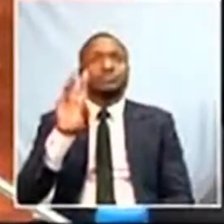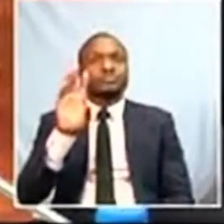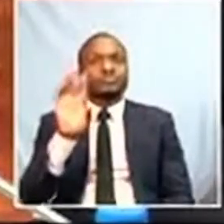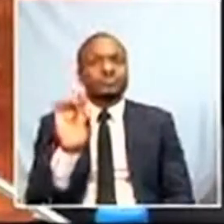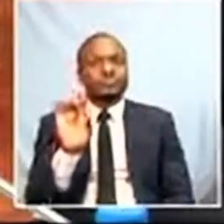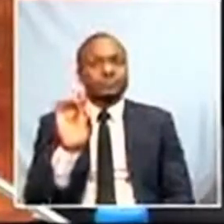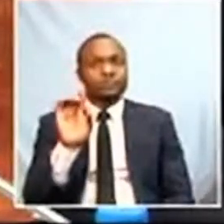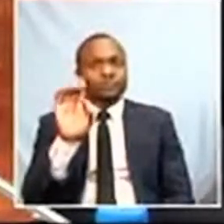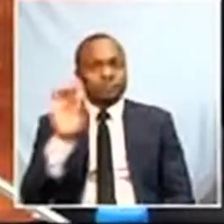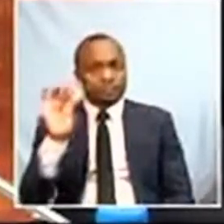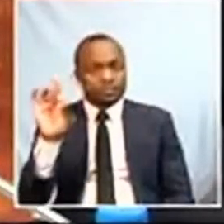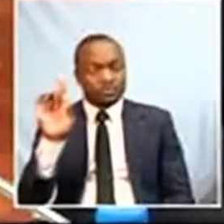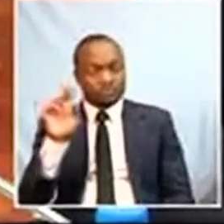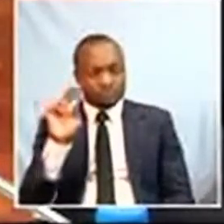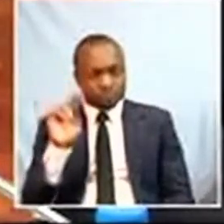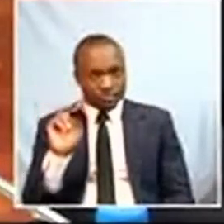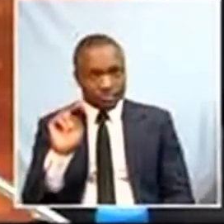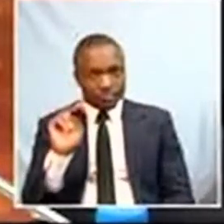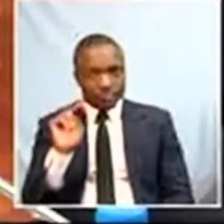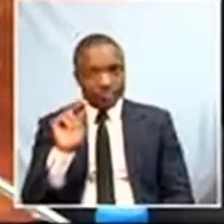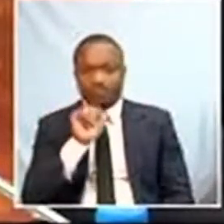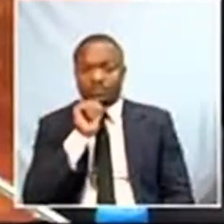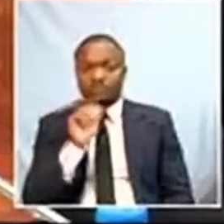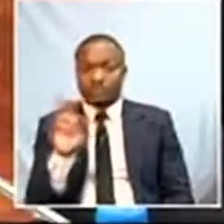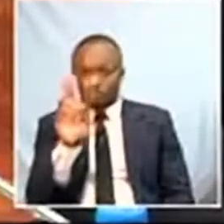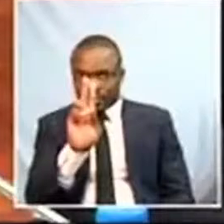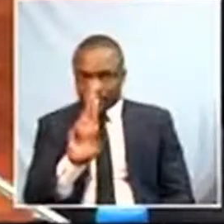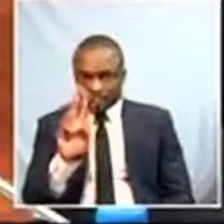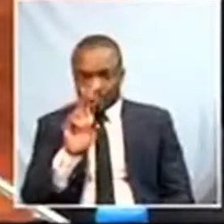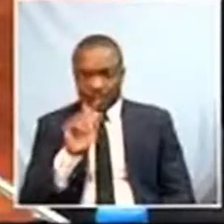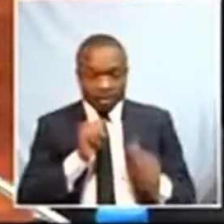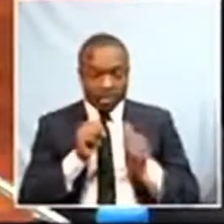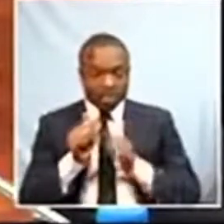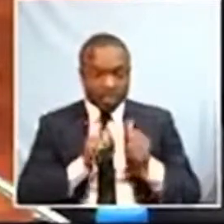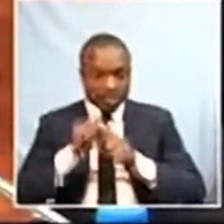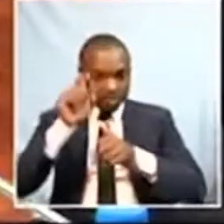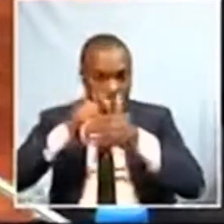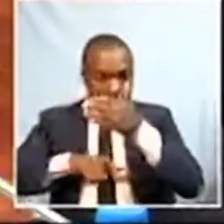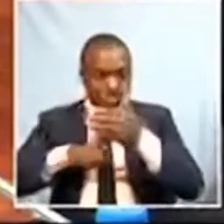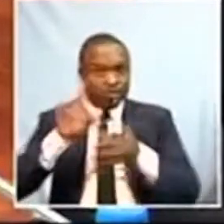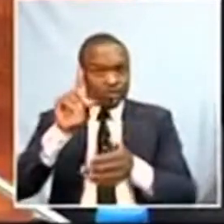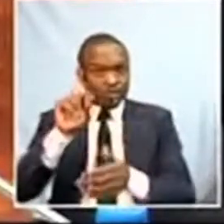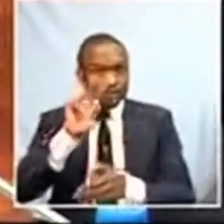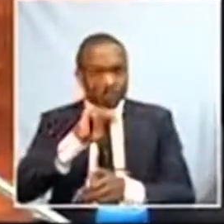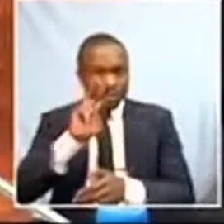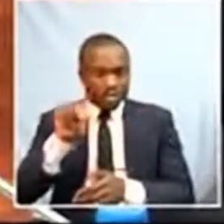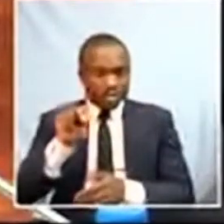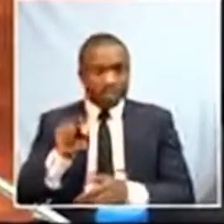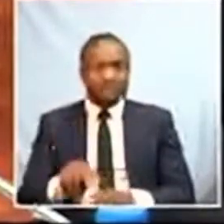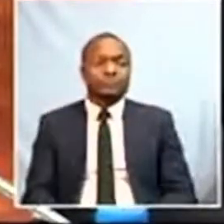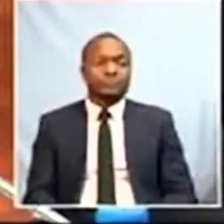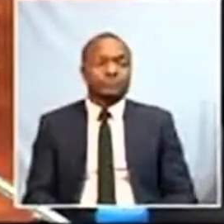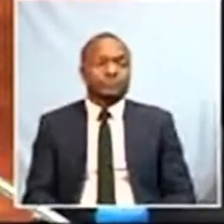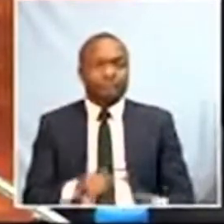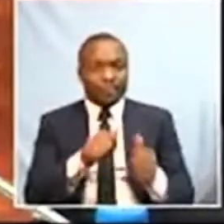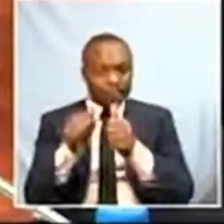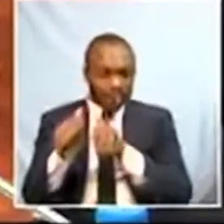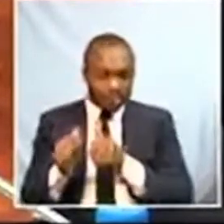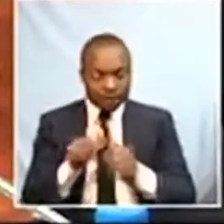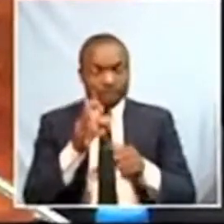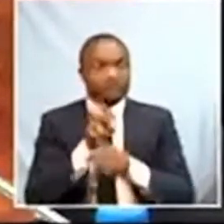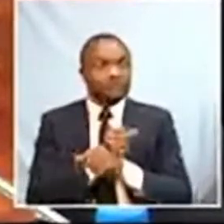572,468 and 88 ingwe remained unused from the administrative component in 2022. Action